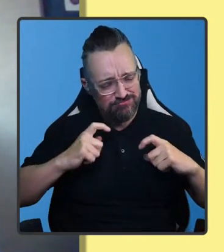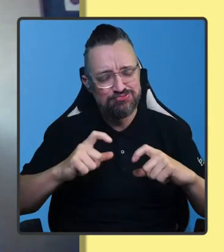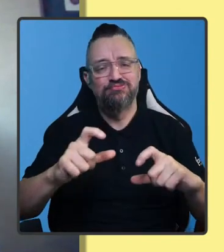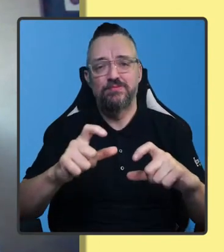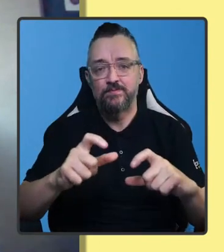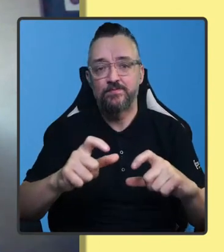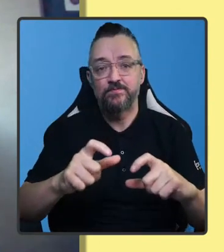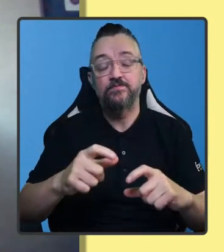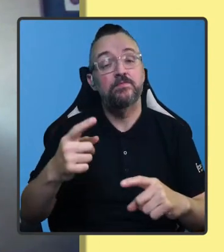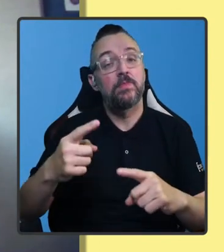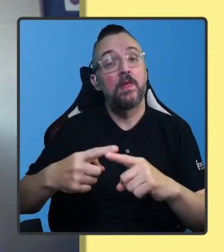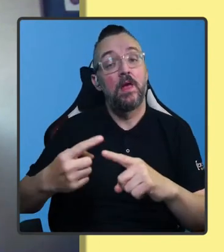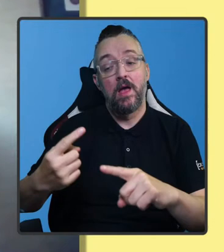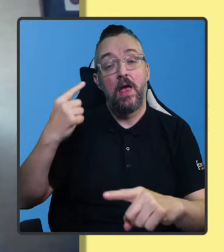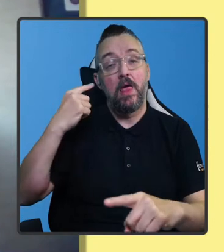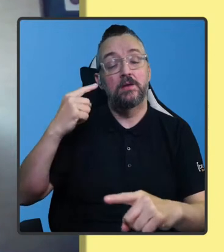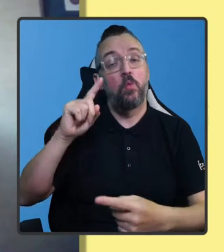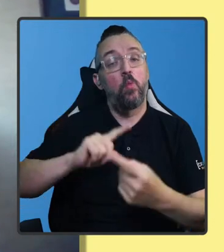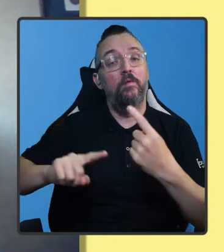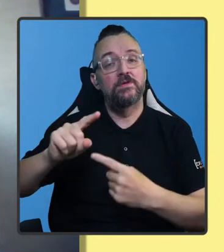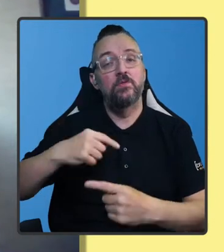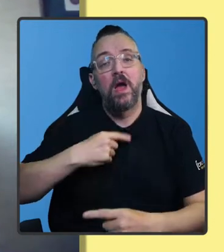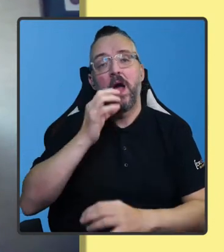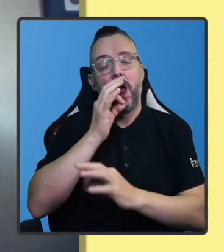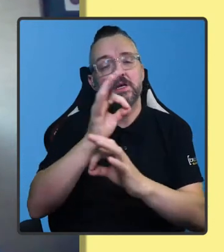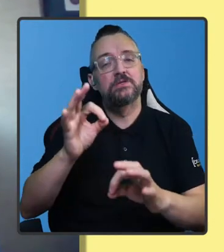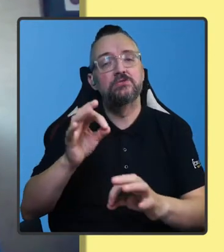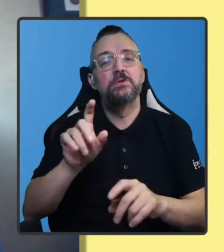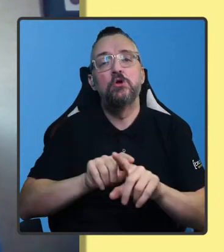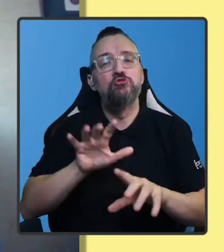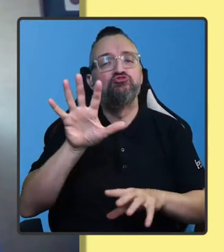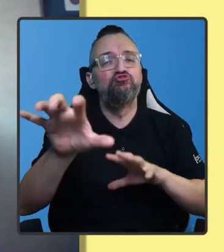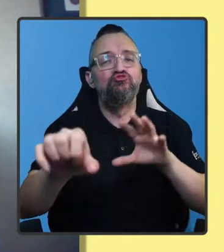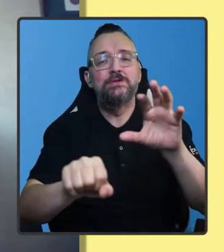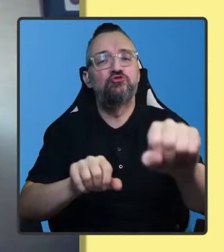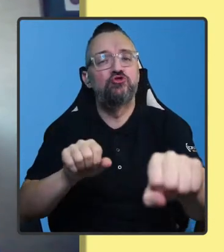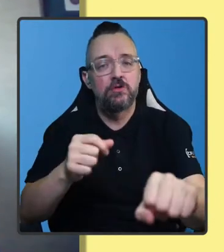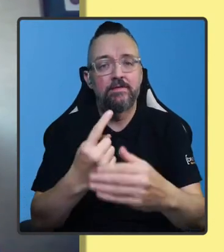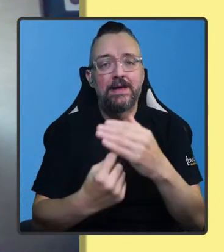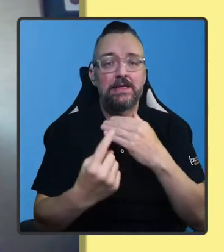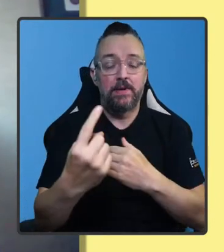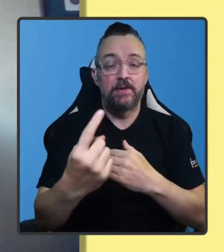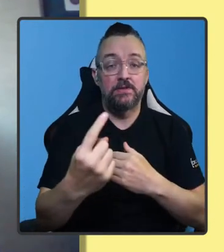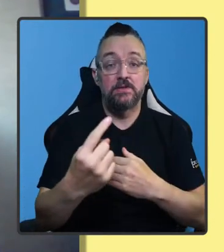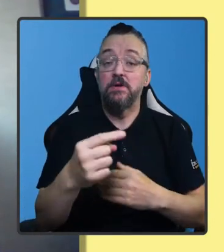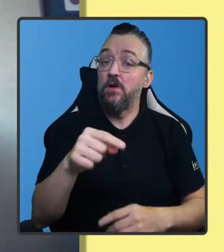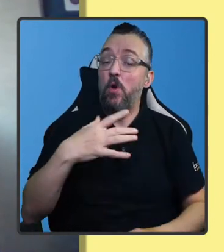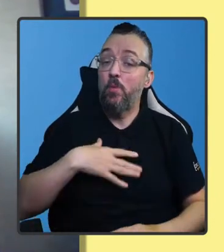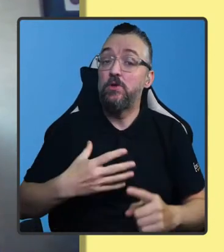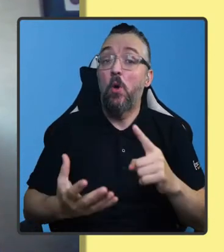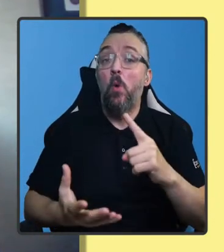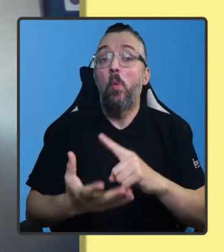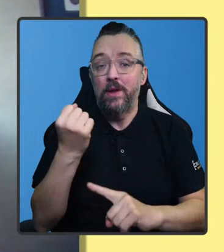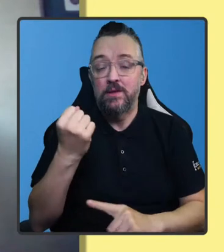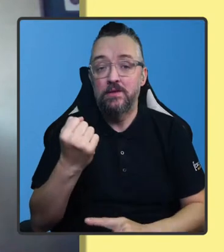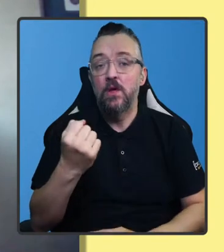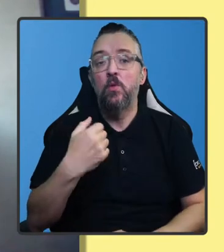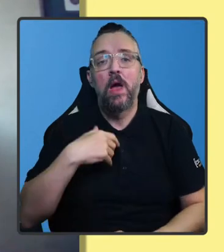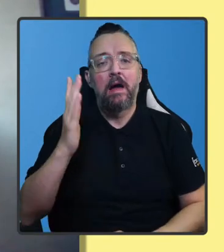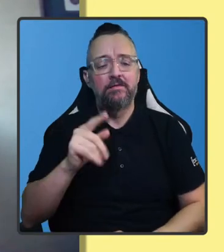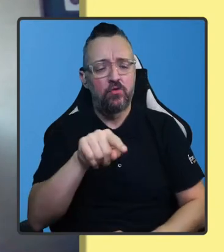urged everyone to reach out for Indy. And we know that to win a referendum on independence, we must reach out to undecided